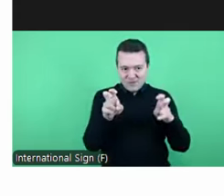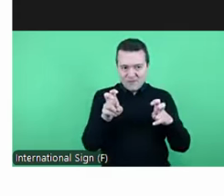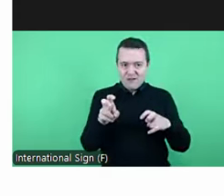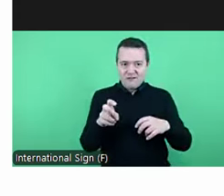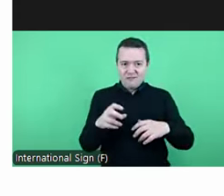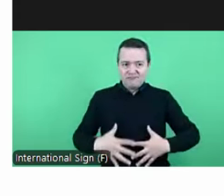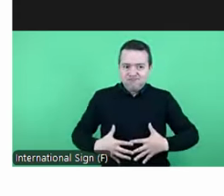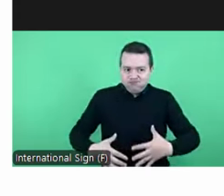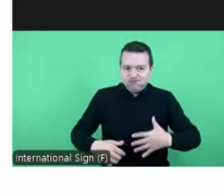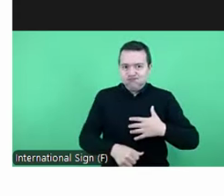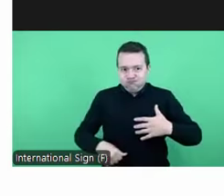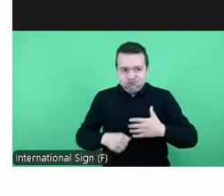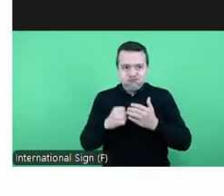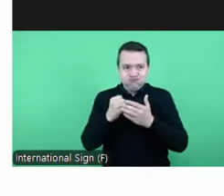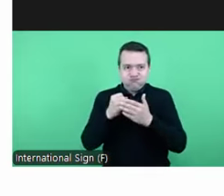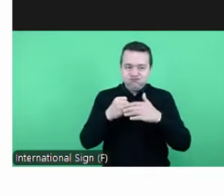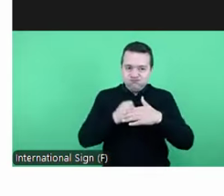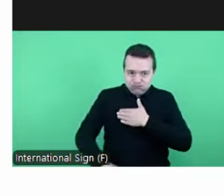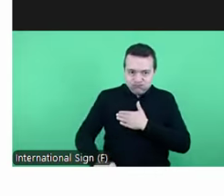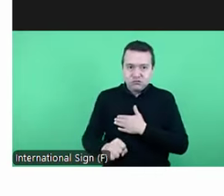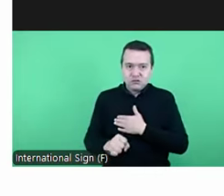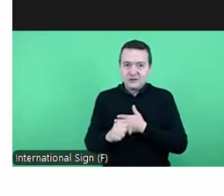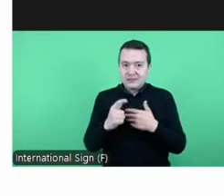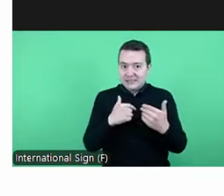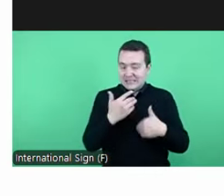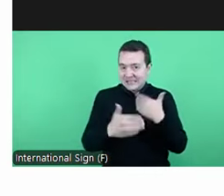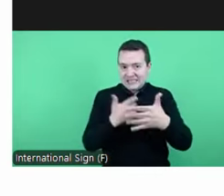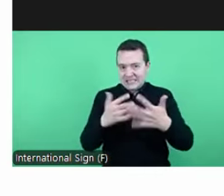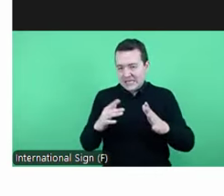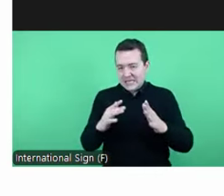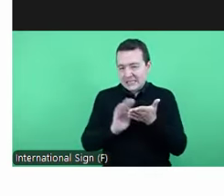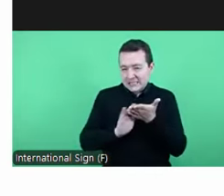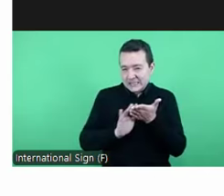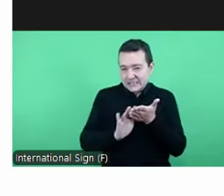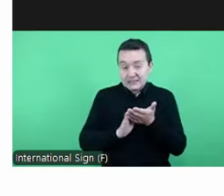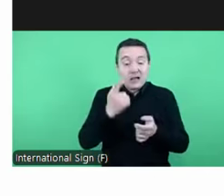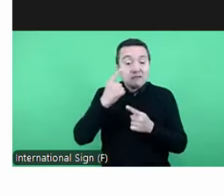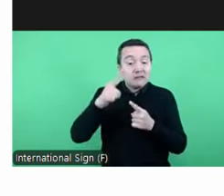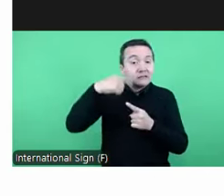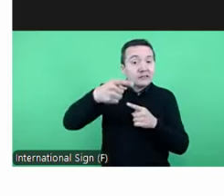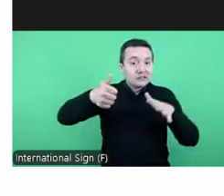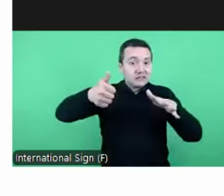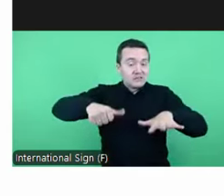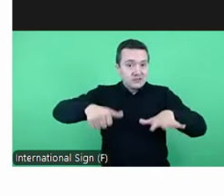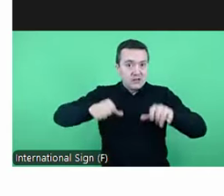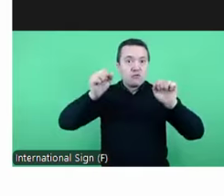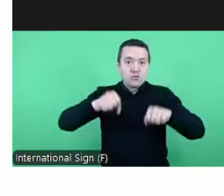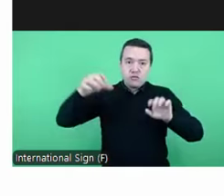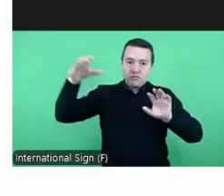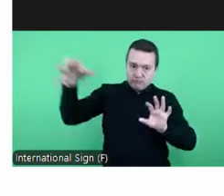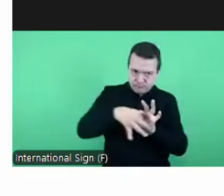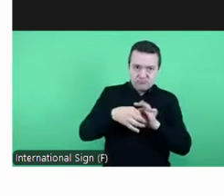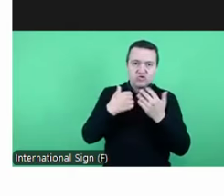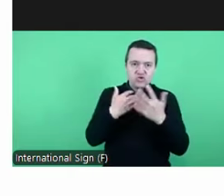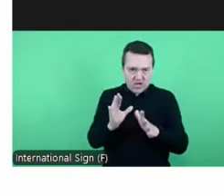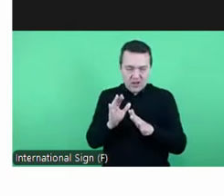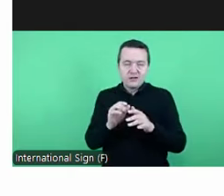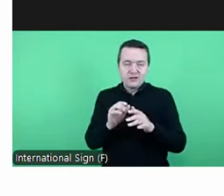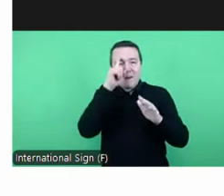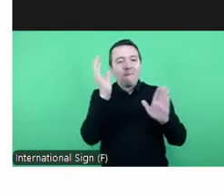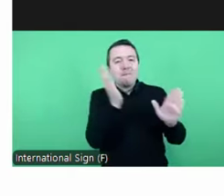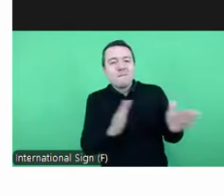analysis, y se prevé que ya which is quite advanced, para and it is principios del foreseen that by the semestre que beginning of viene next va a estar quarter, incorporado al it PIAS. would be included on Y